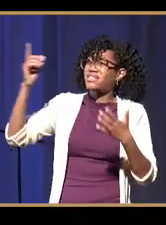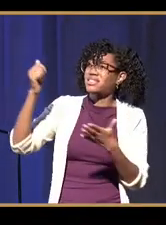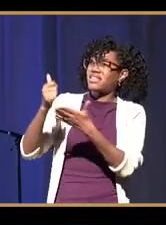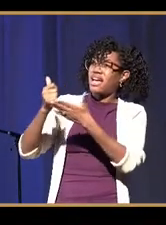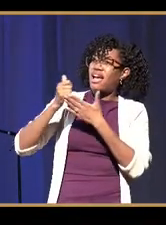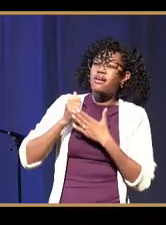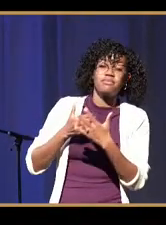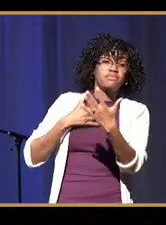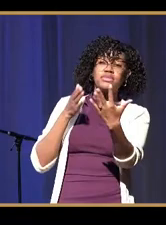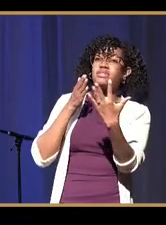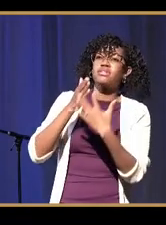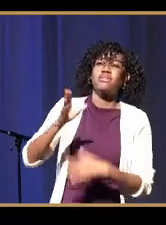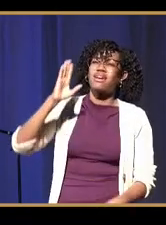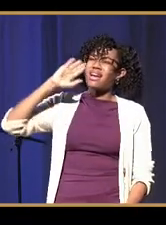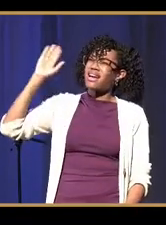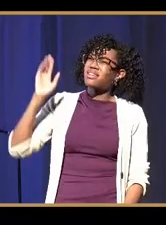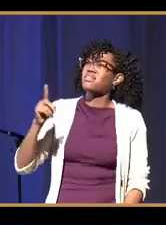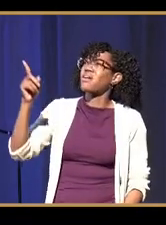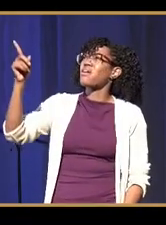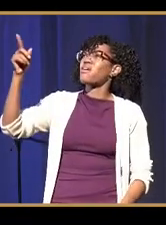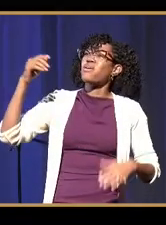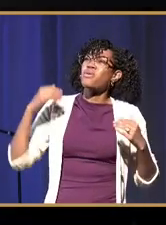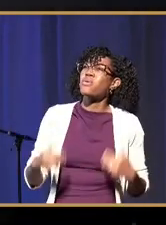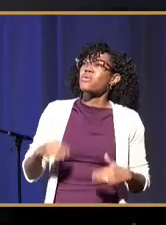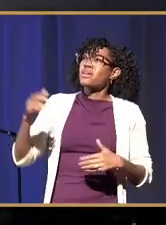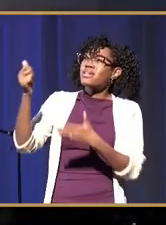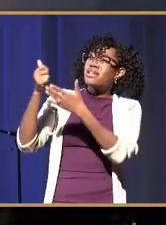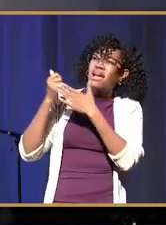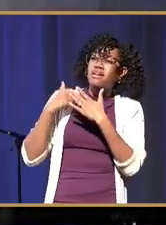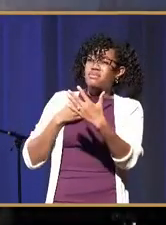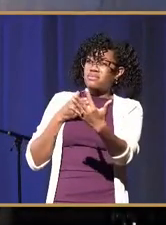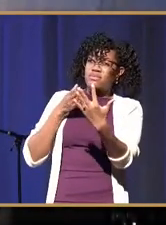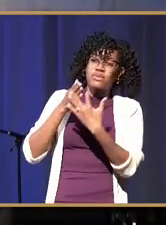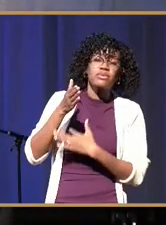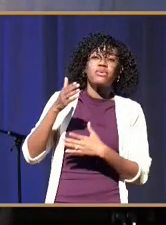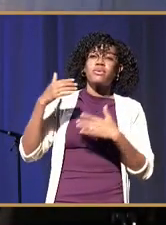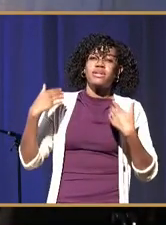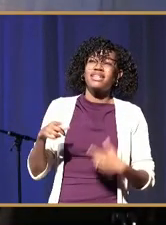me through, not only did he take me through,